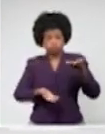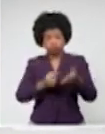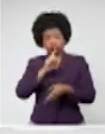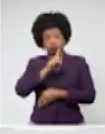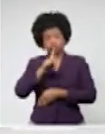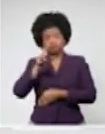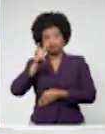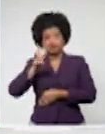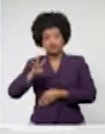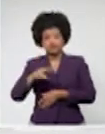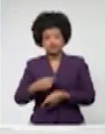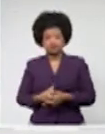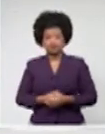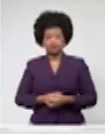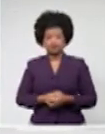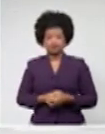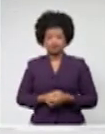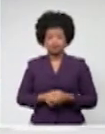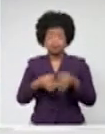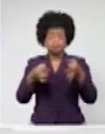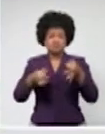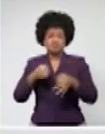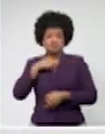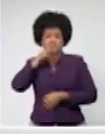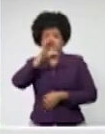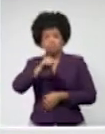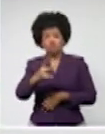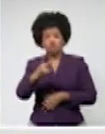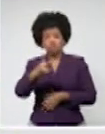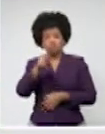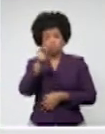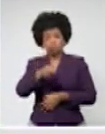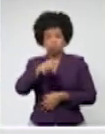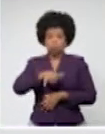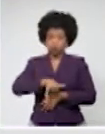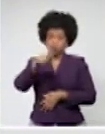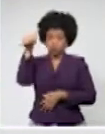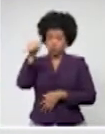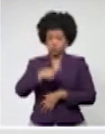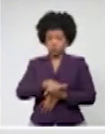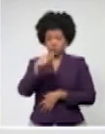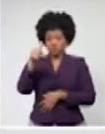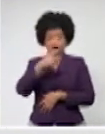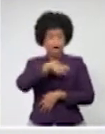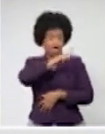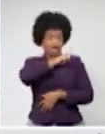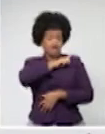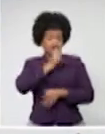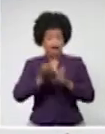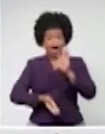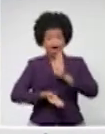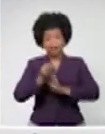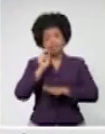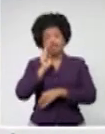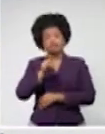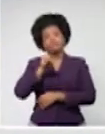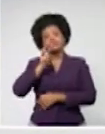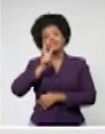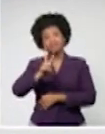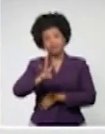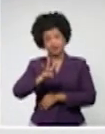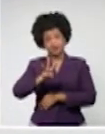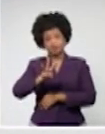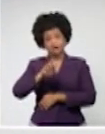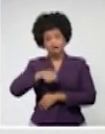and the 113th in the world. We always mention the 2 evacuated patients at the beginning of the pandemic.